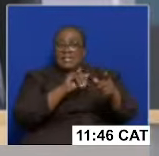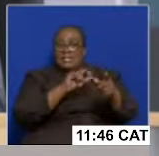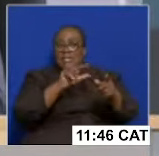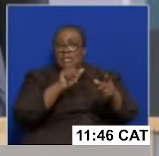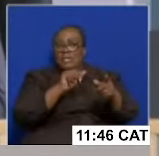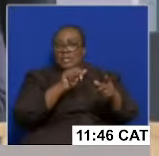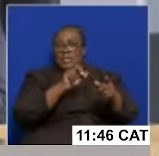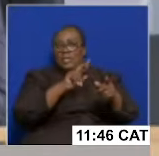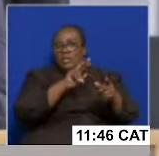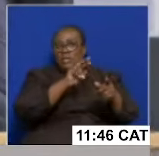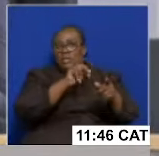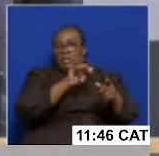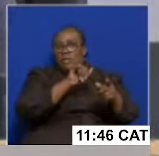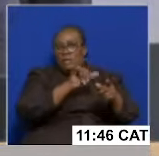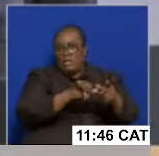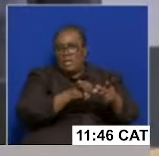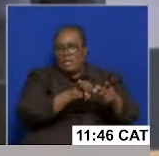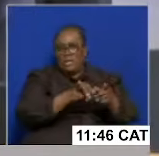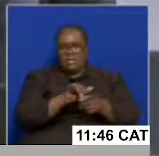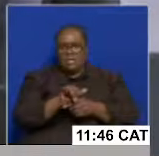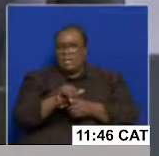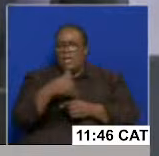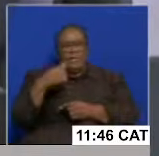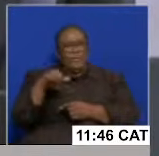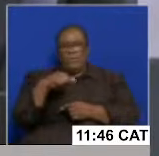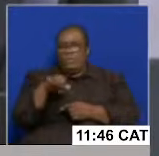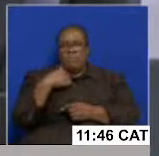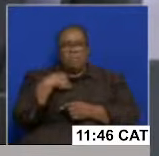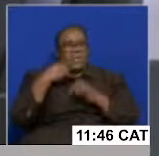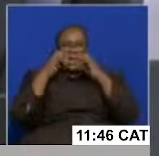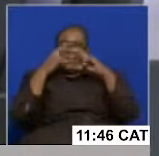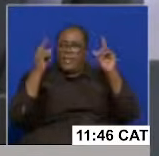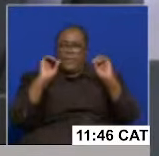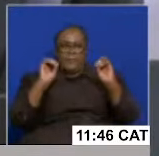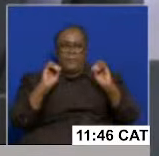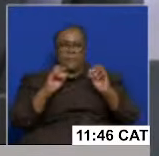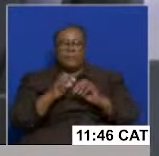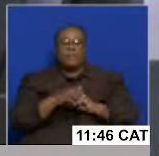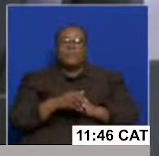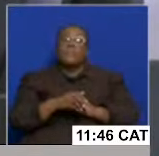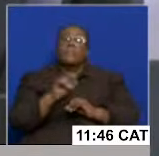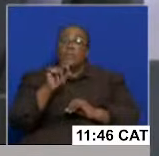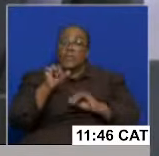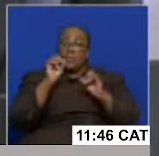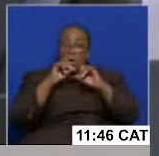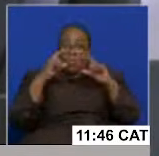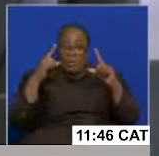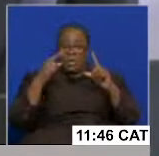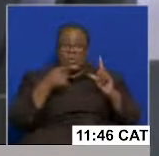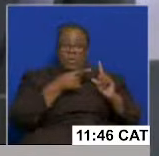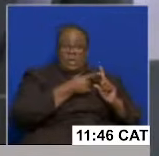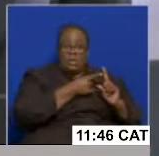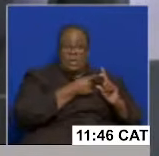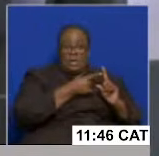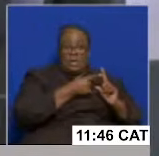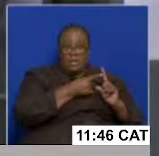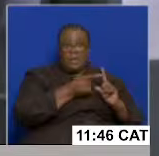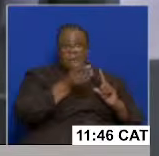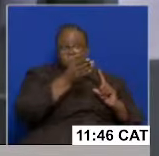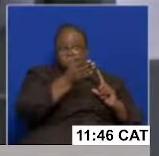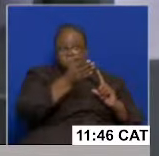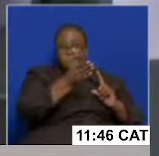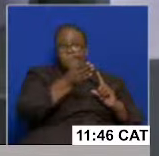No, I was not aware. Are you aware that Commissioner Mkhwanazi was at the address in Kilani while